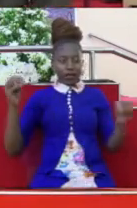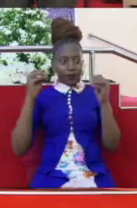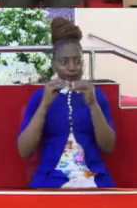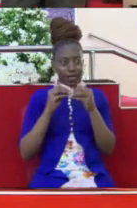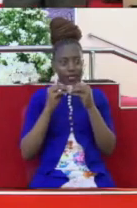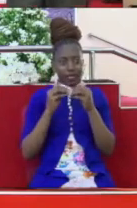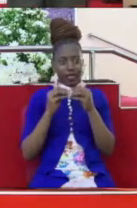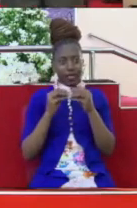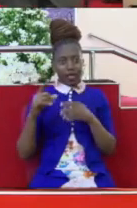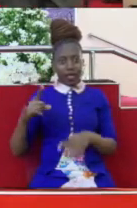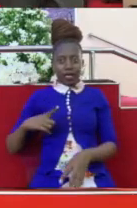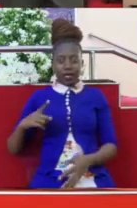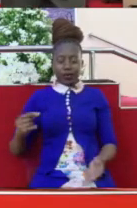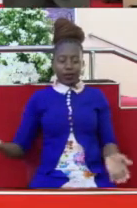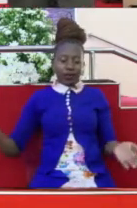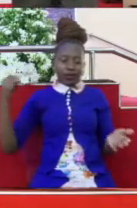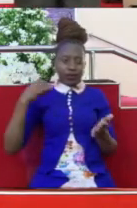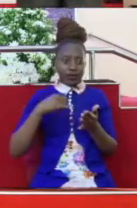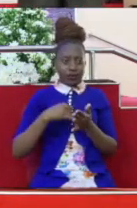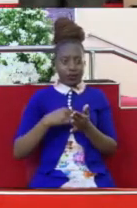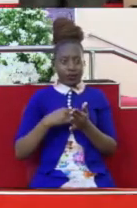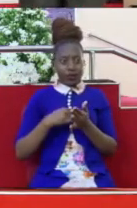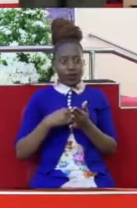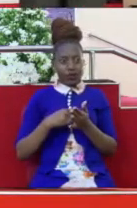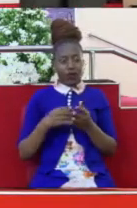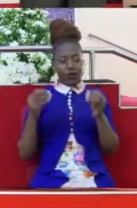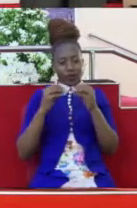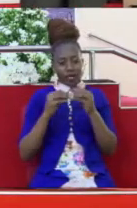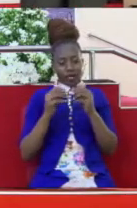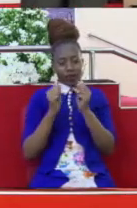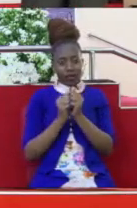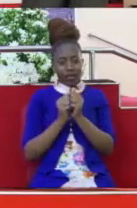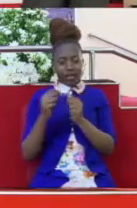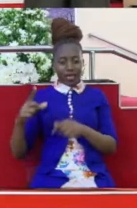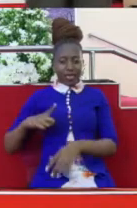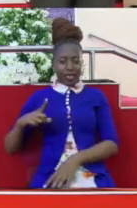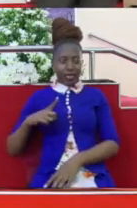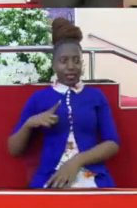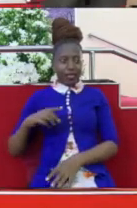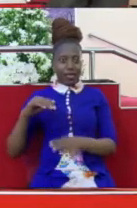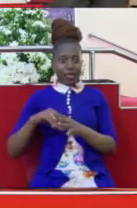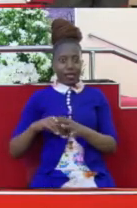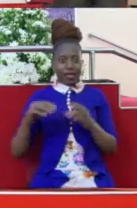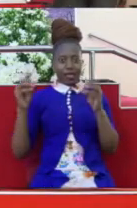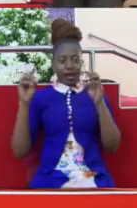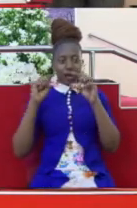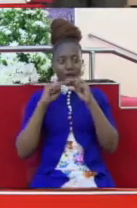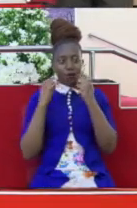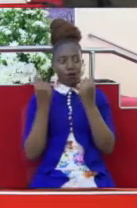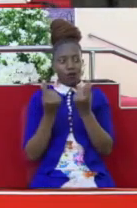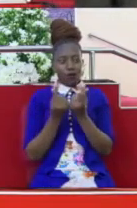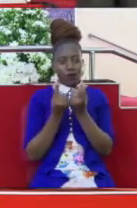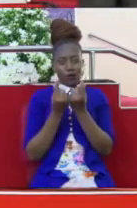you need to see Pastor Millie and get involved in this ladies group because it is a... I don't want to go,